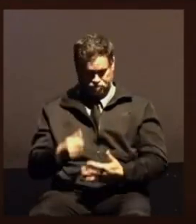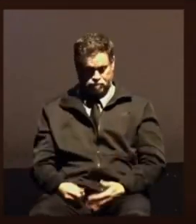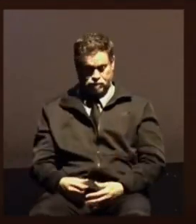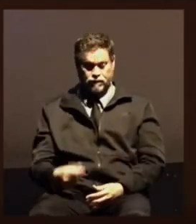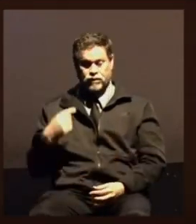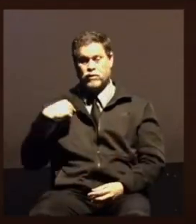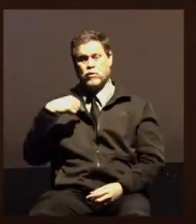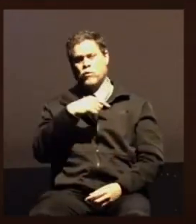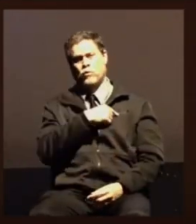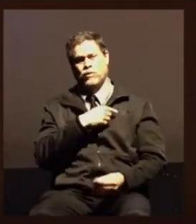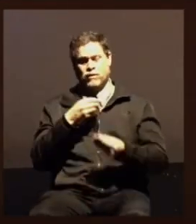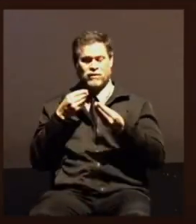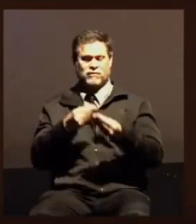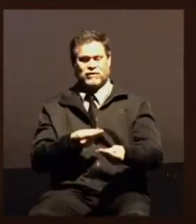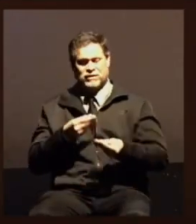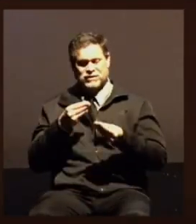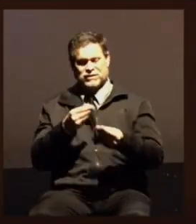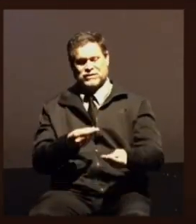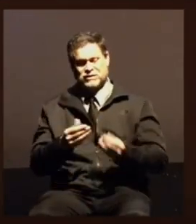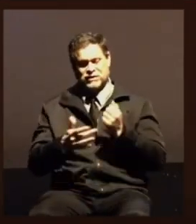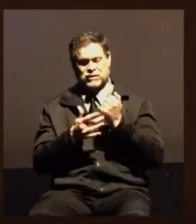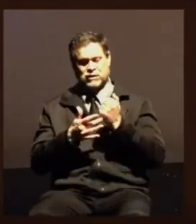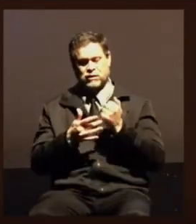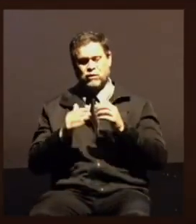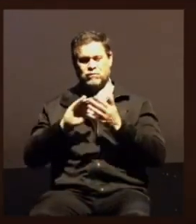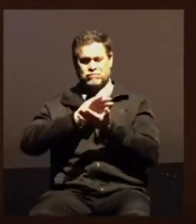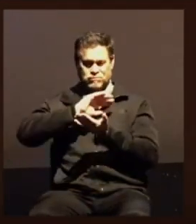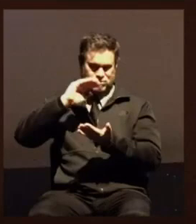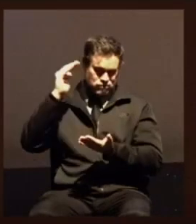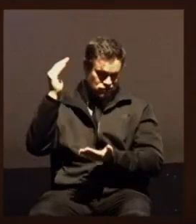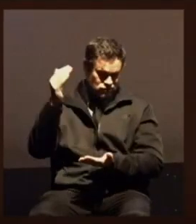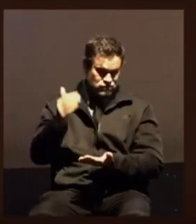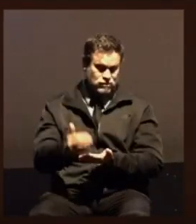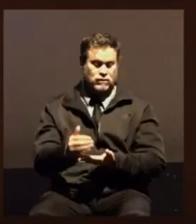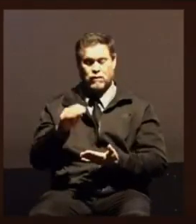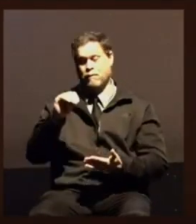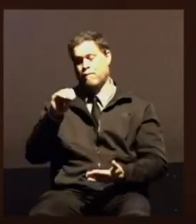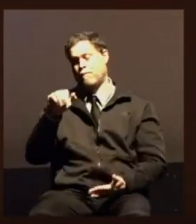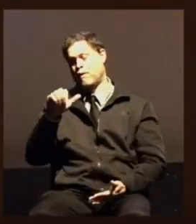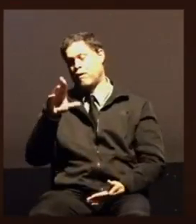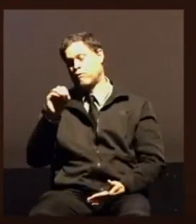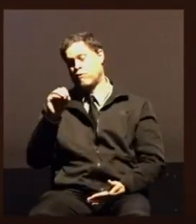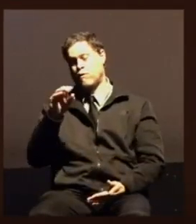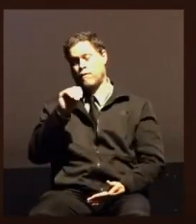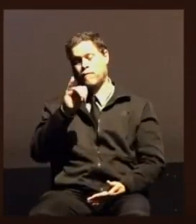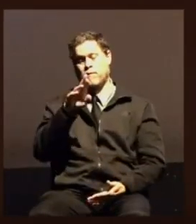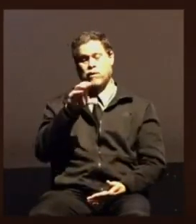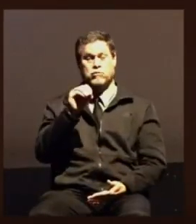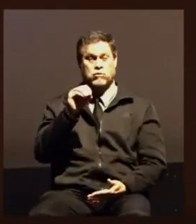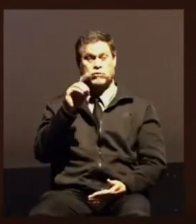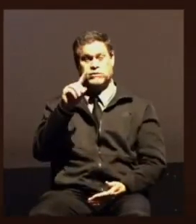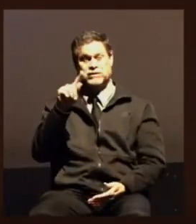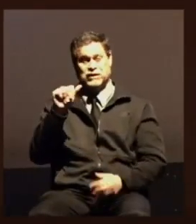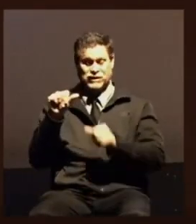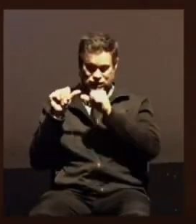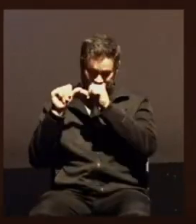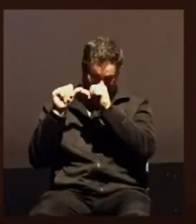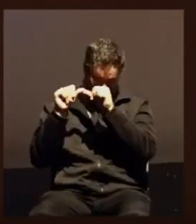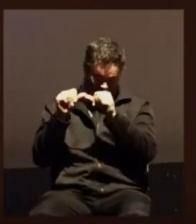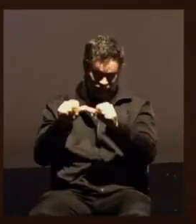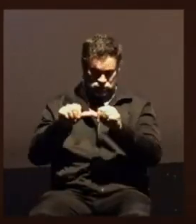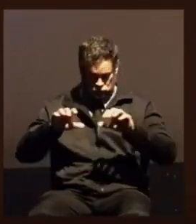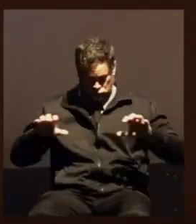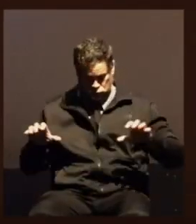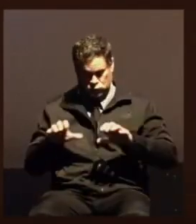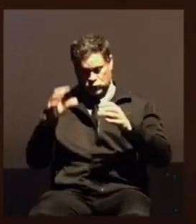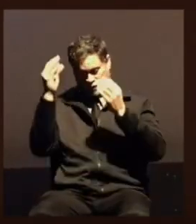We are feeding our technologies with mounds and mounds of macro and micro data. They continue to do the